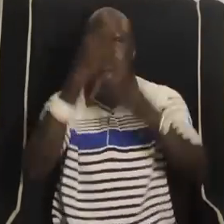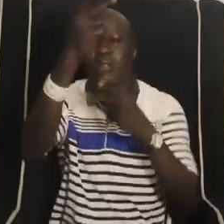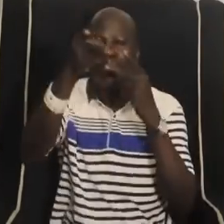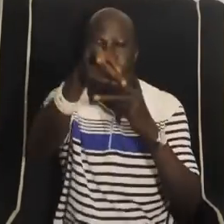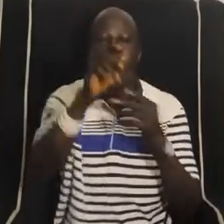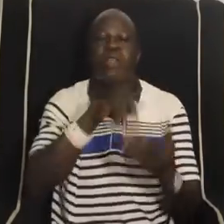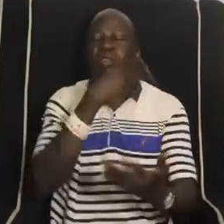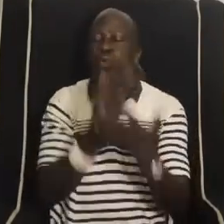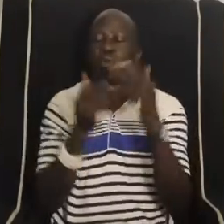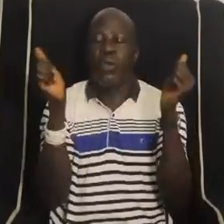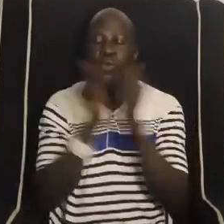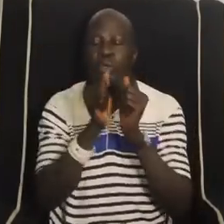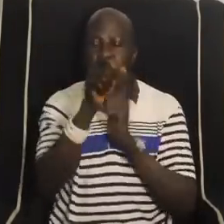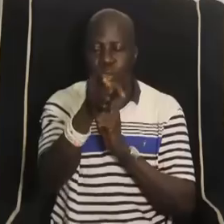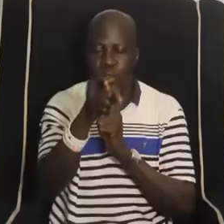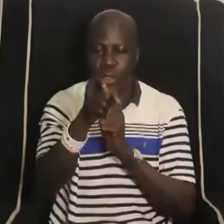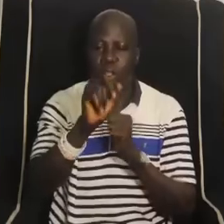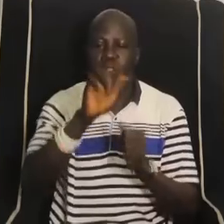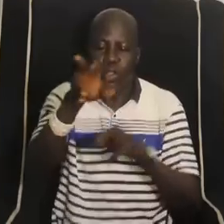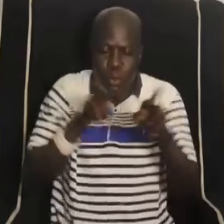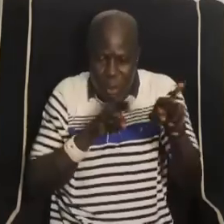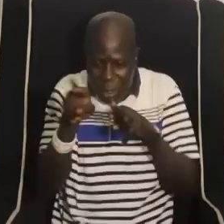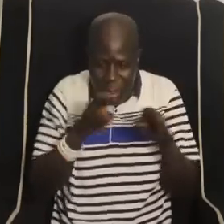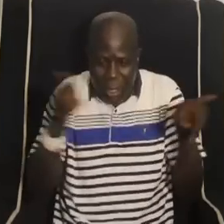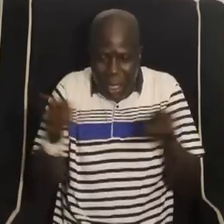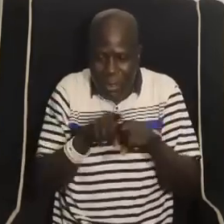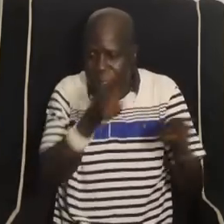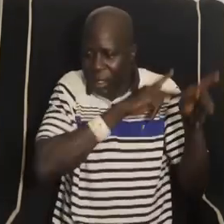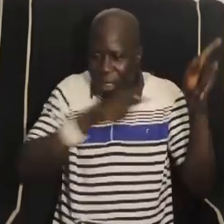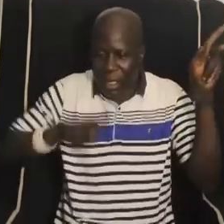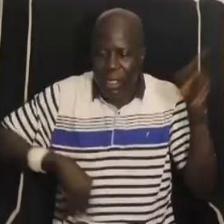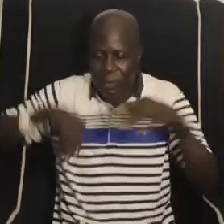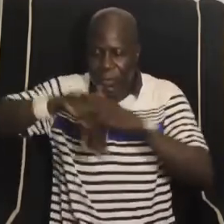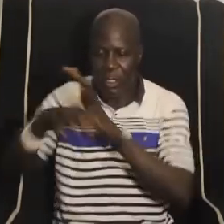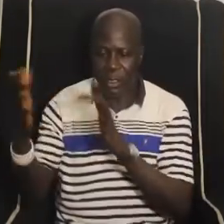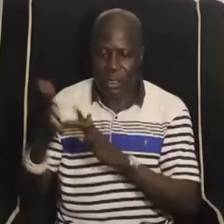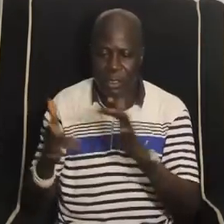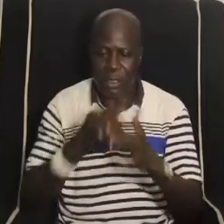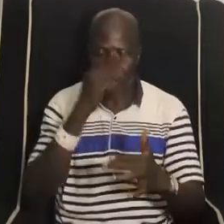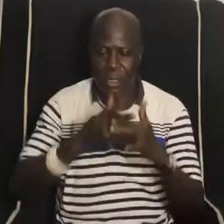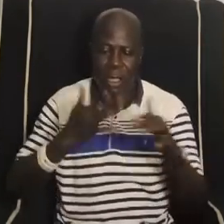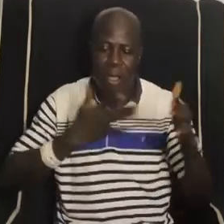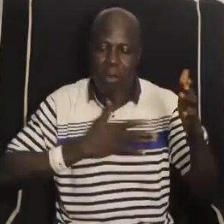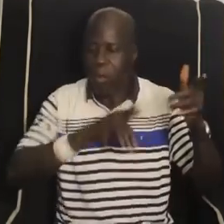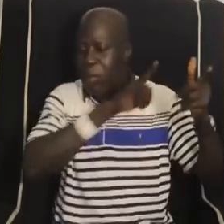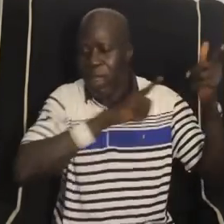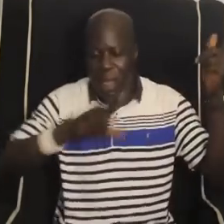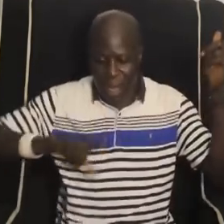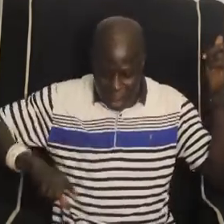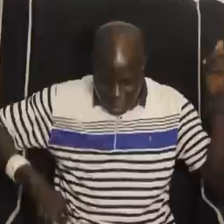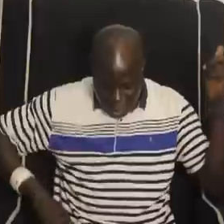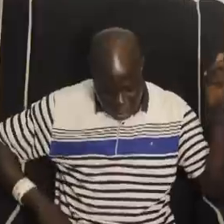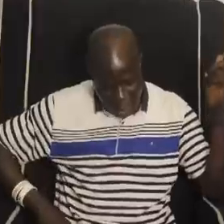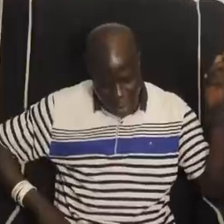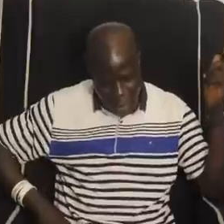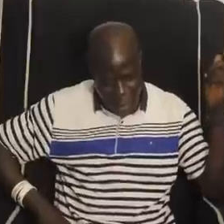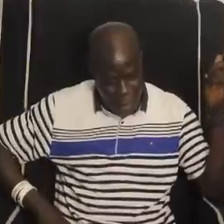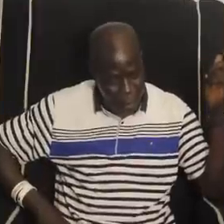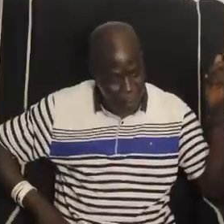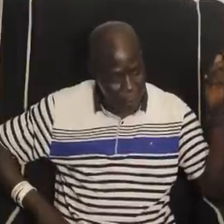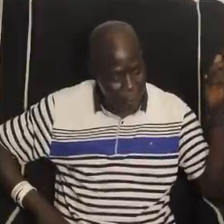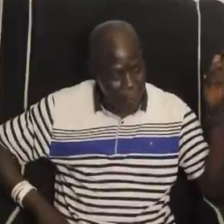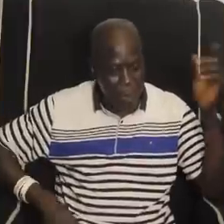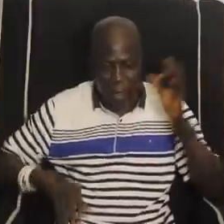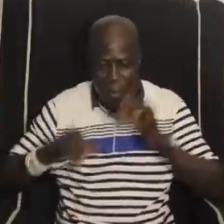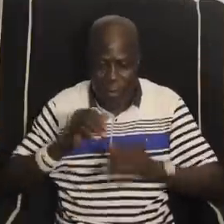amen you need that afun amen wa de se bi oba amen Jesus oluwa wa in Jesus' name of love.